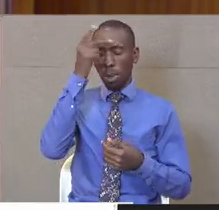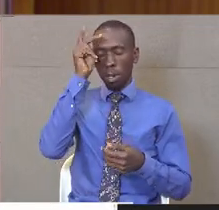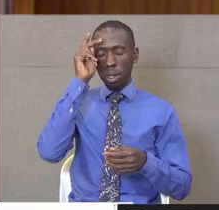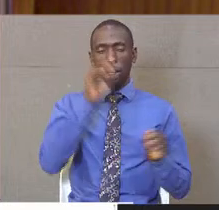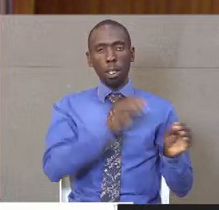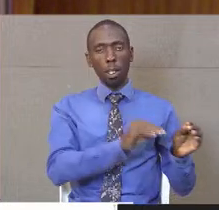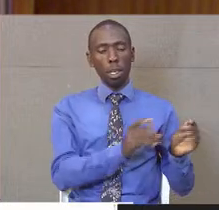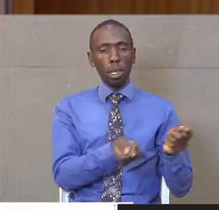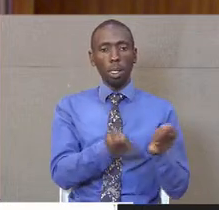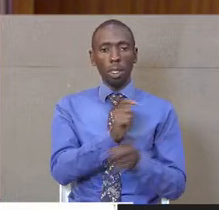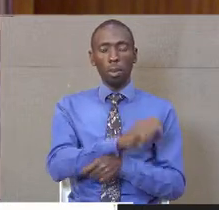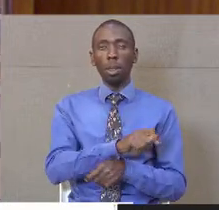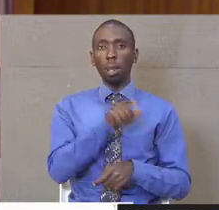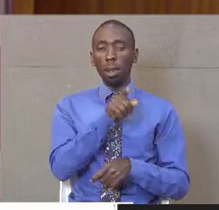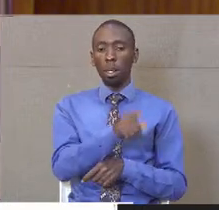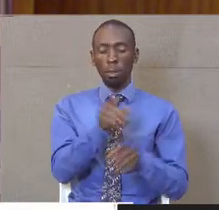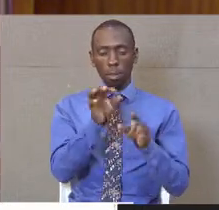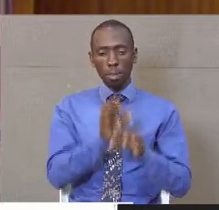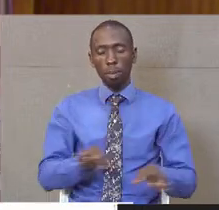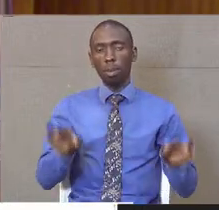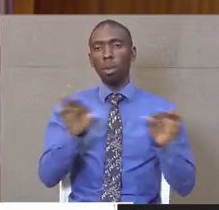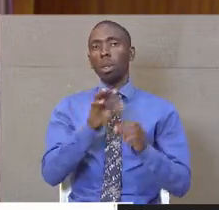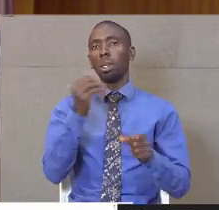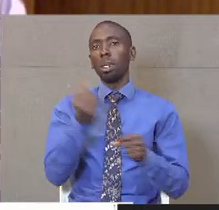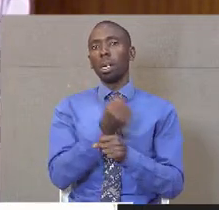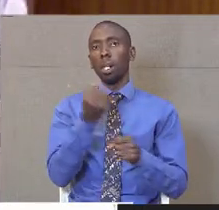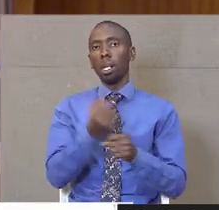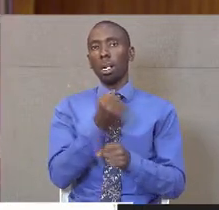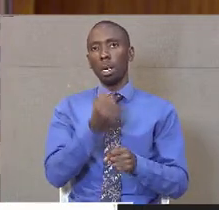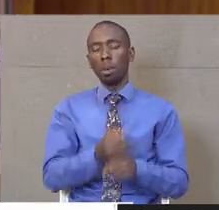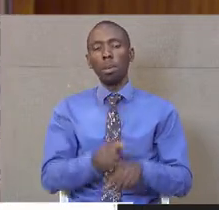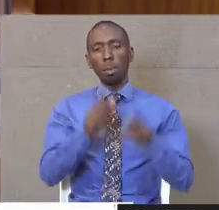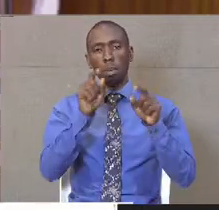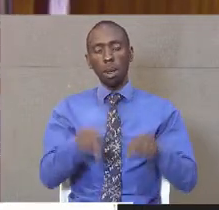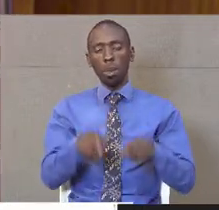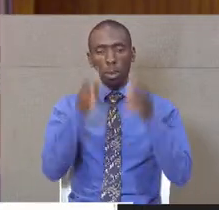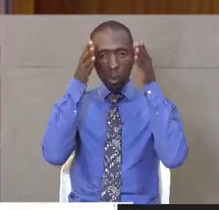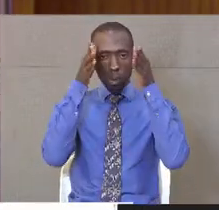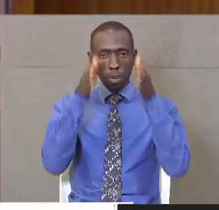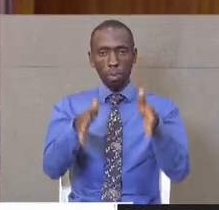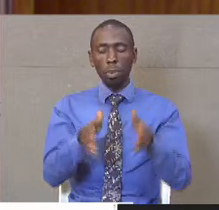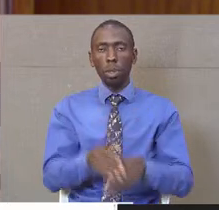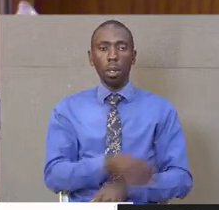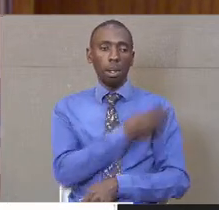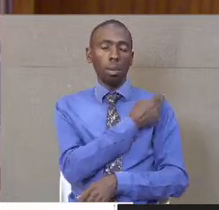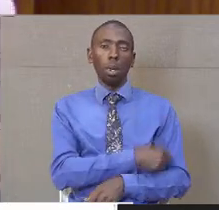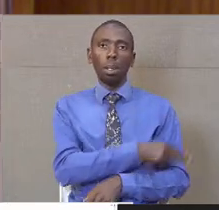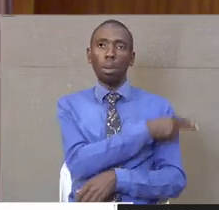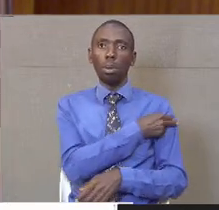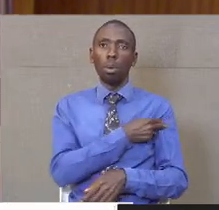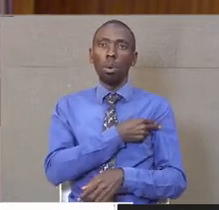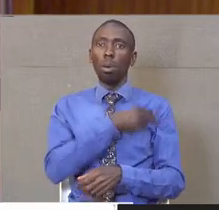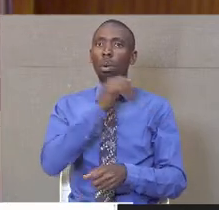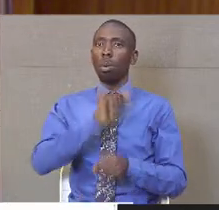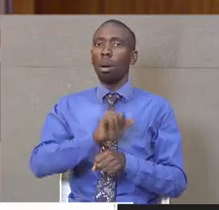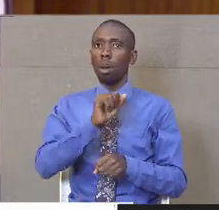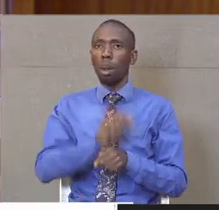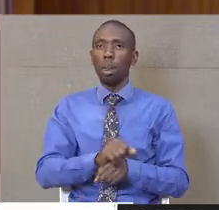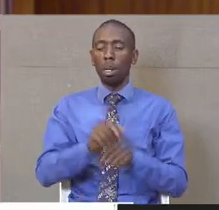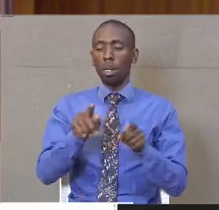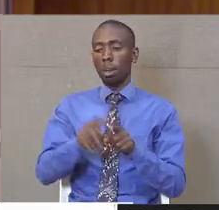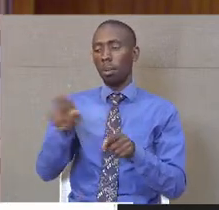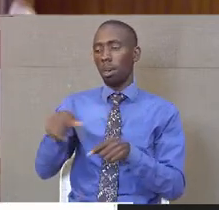this critical staff could concentrate on doing the medical work and other